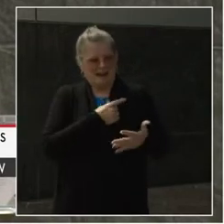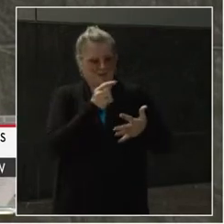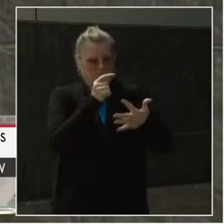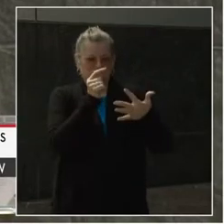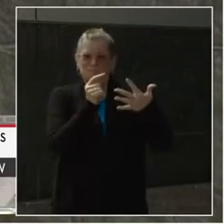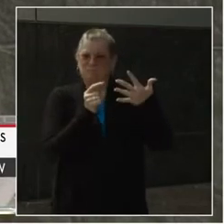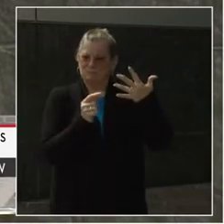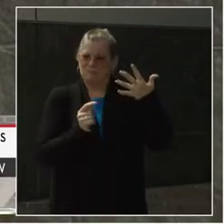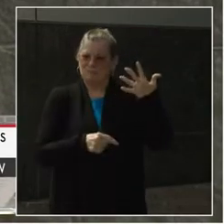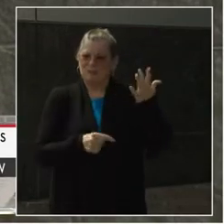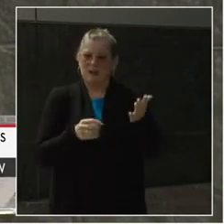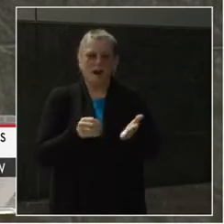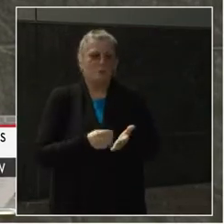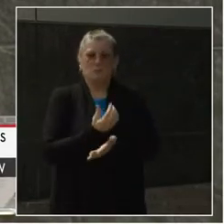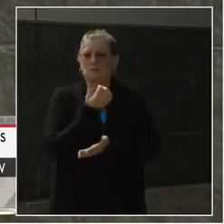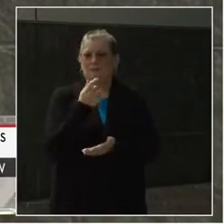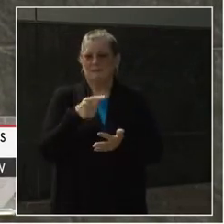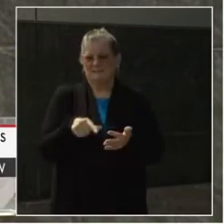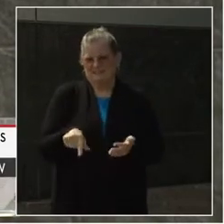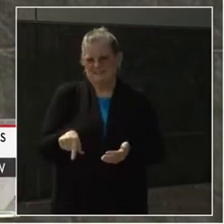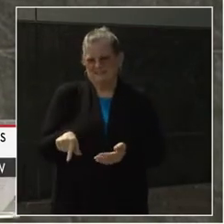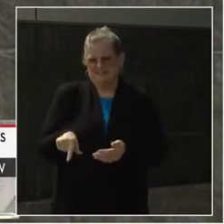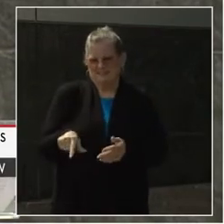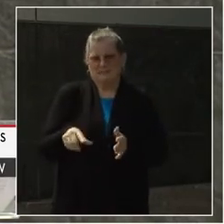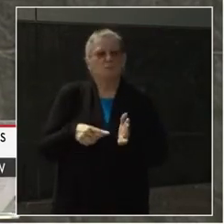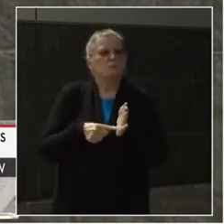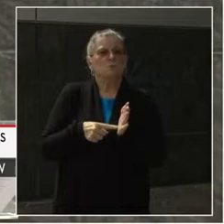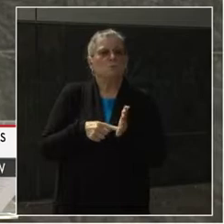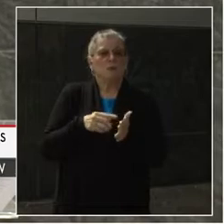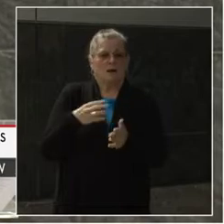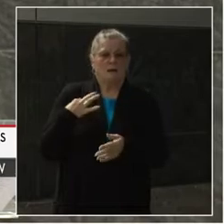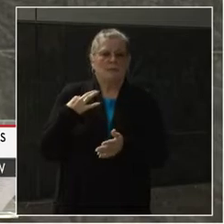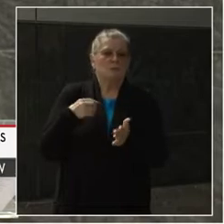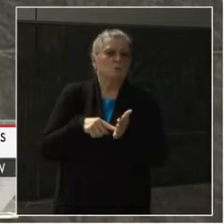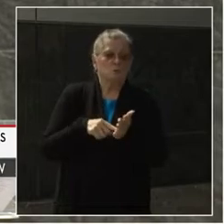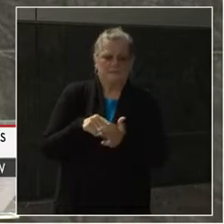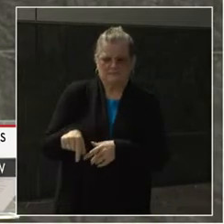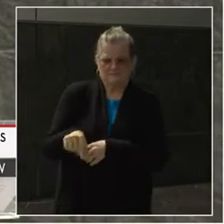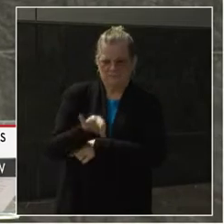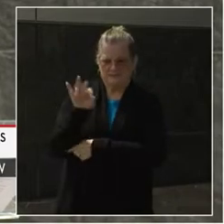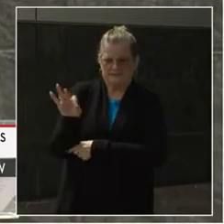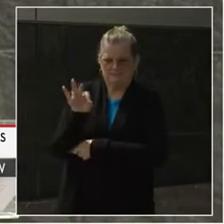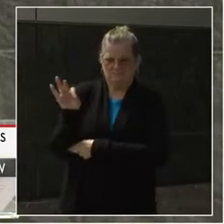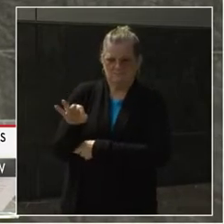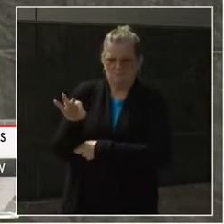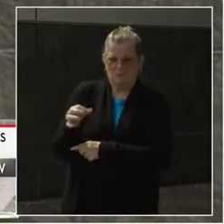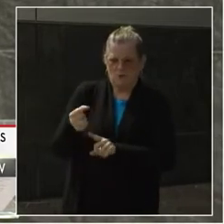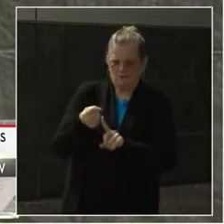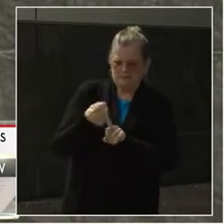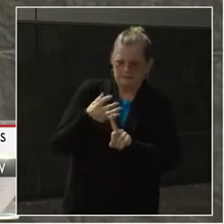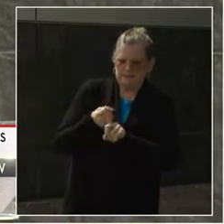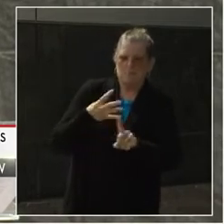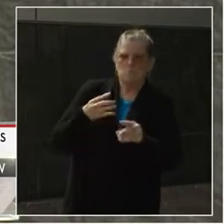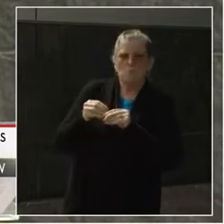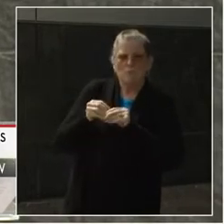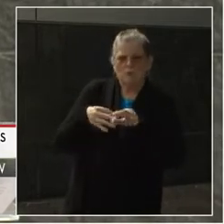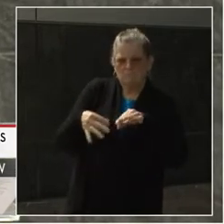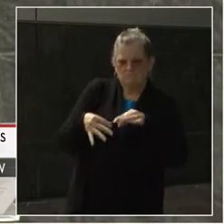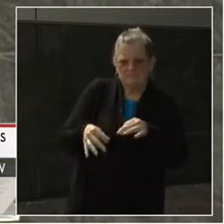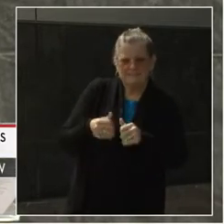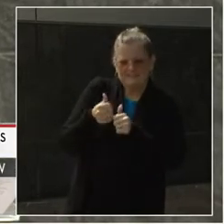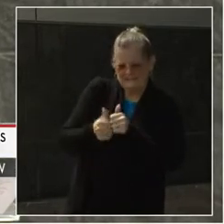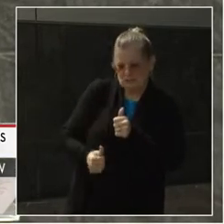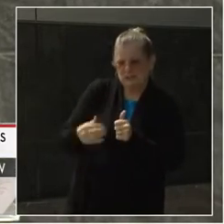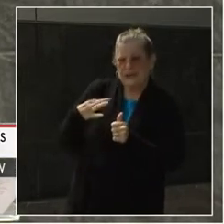on Friday. And I want to tell you a bit more about each of them so that you will complete your application. If you know a high